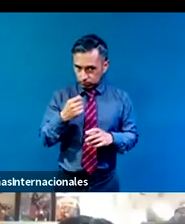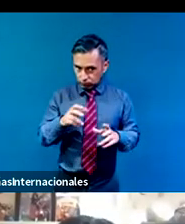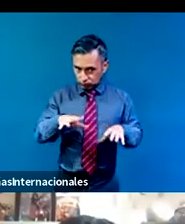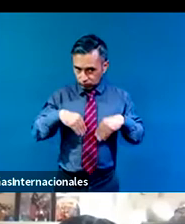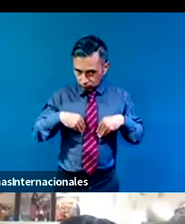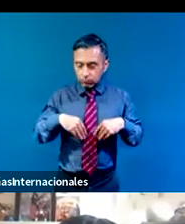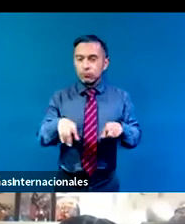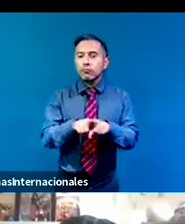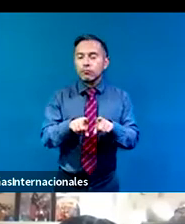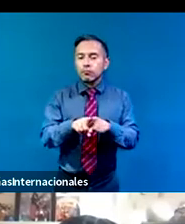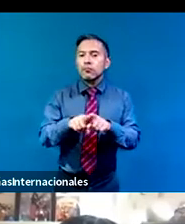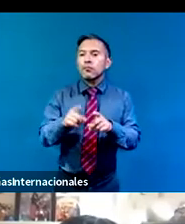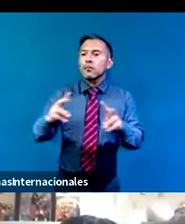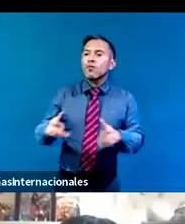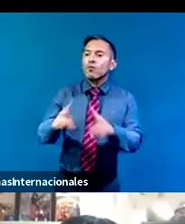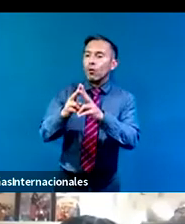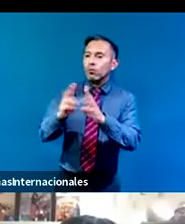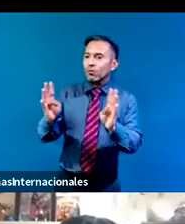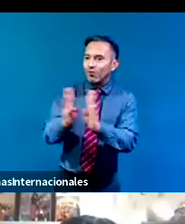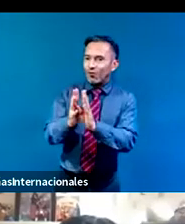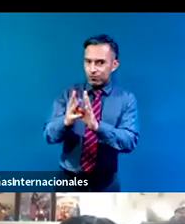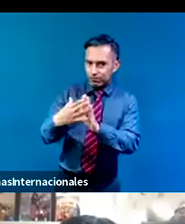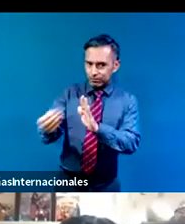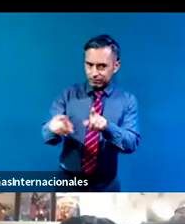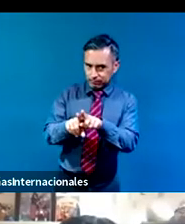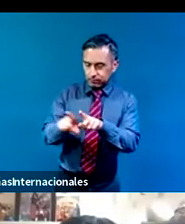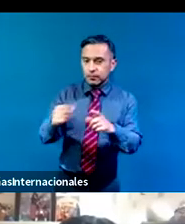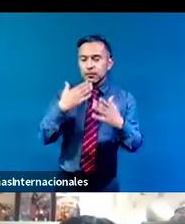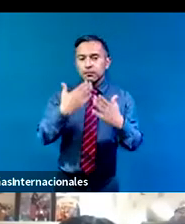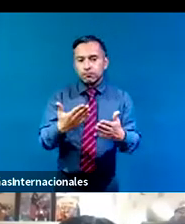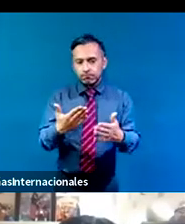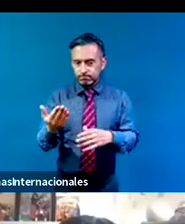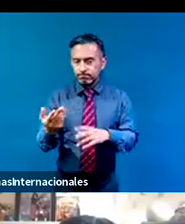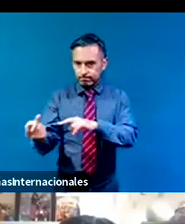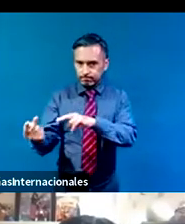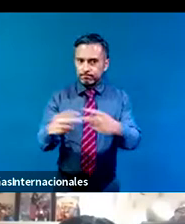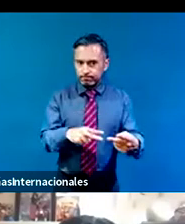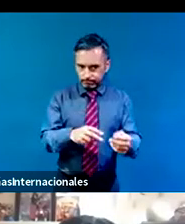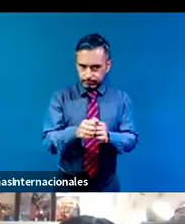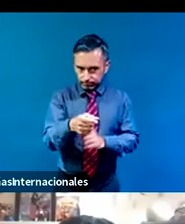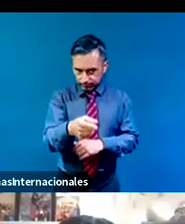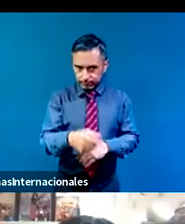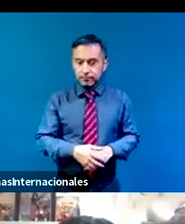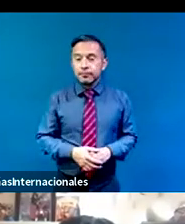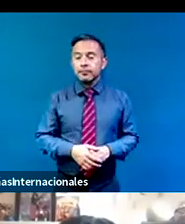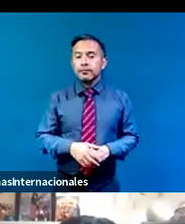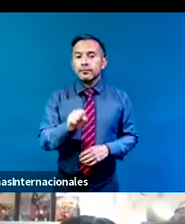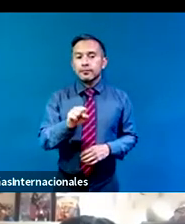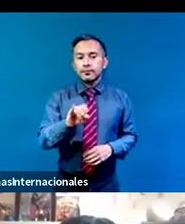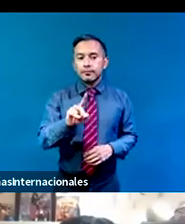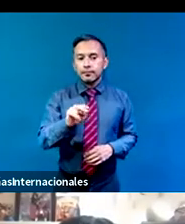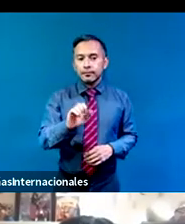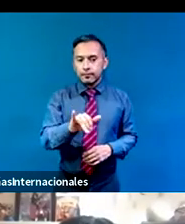to you, Seemin. Thank you so much for those informative and to the point